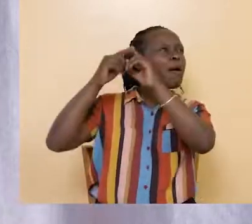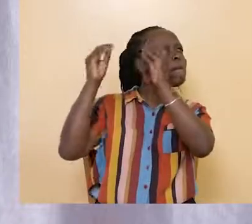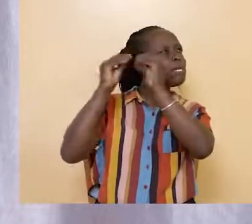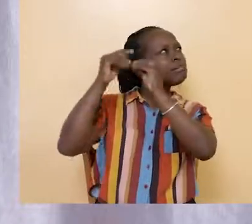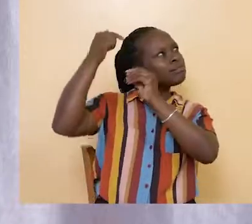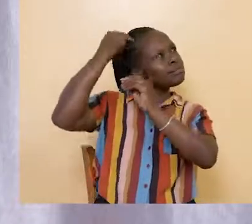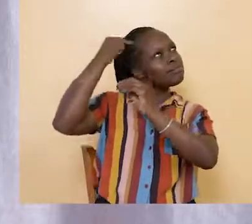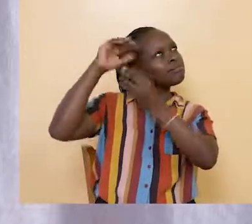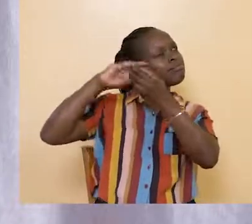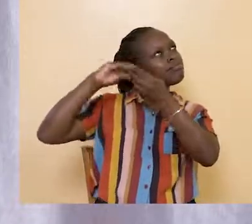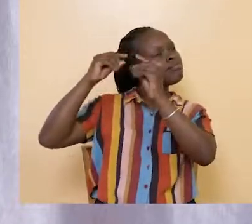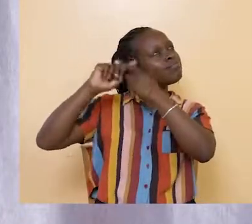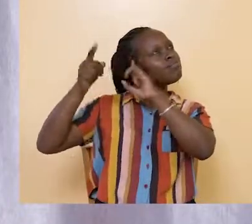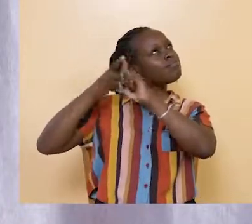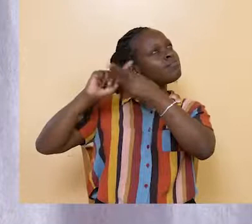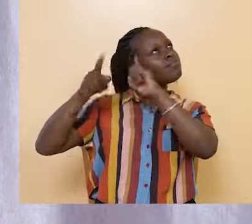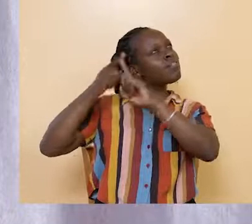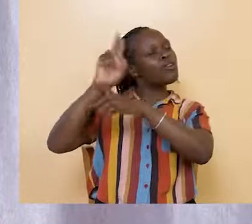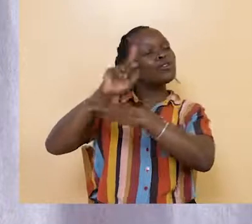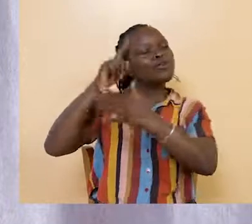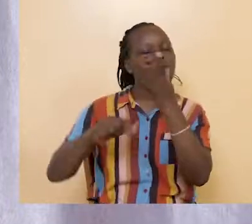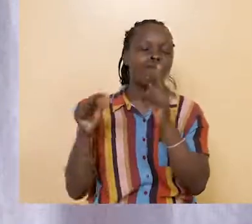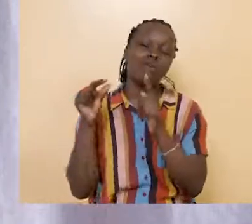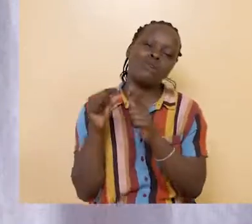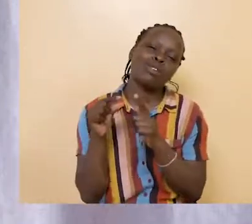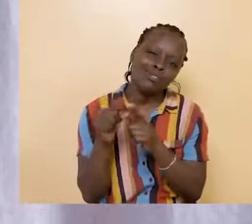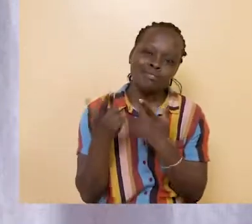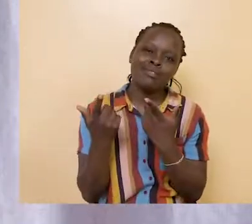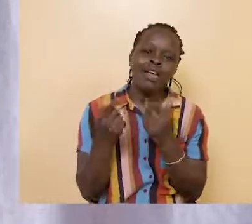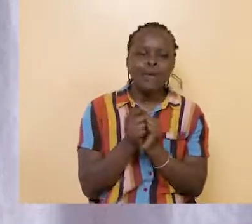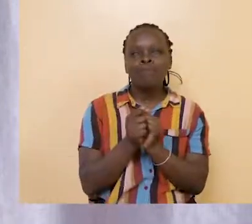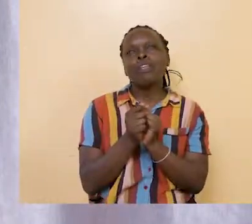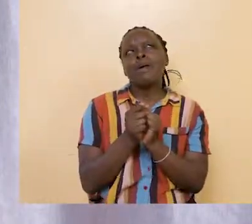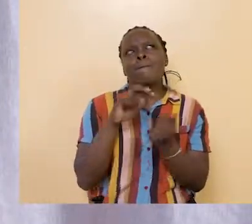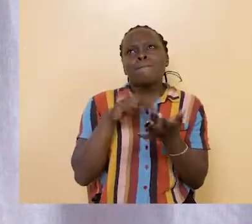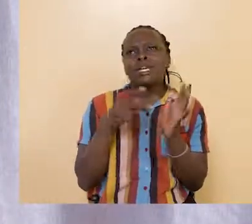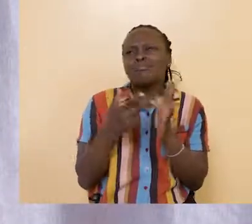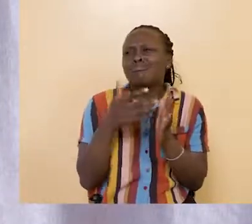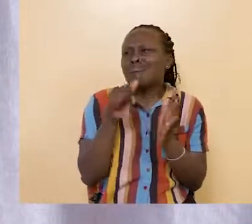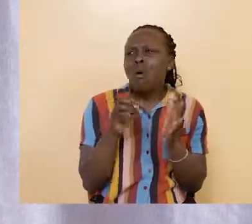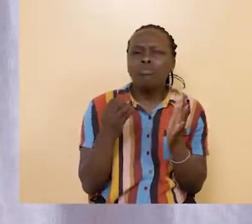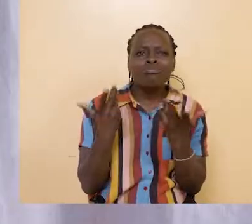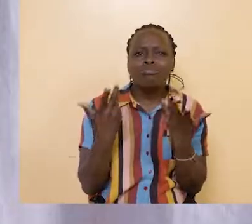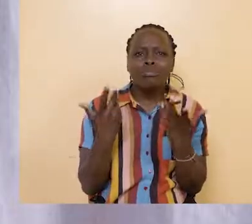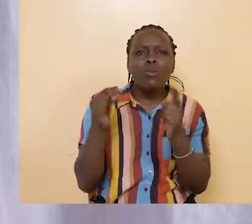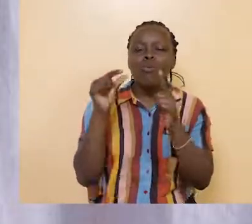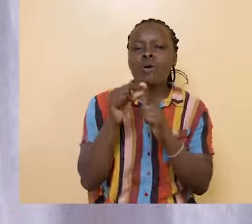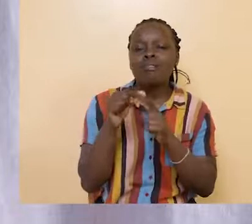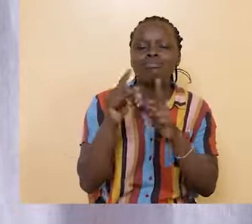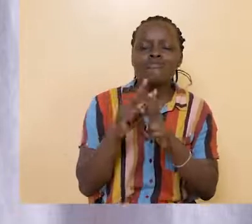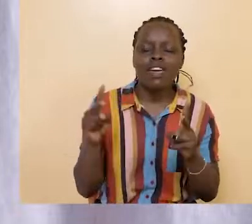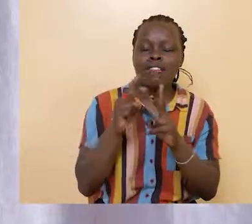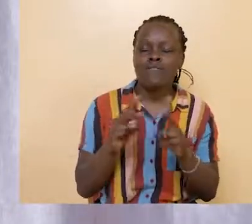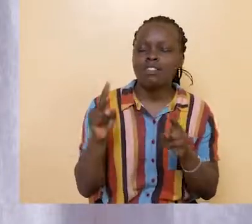heads by themselves in that nothing space sometimes with words, right? And so while words are